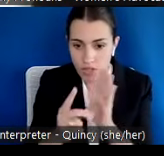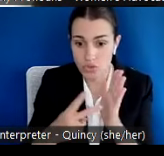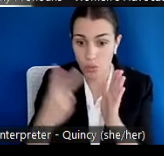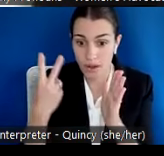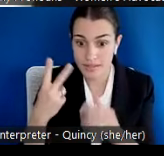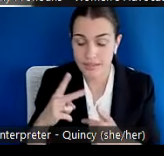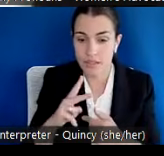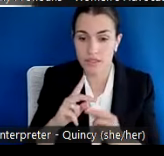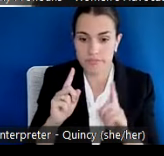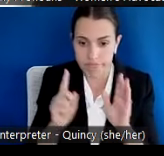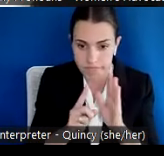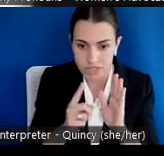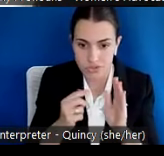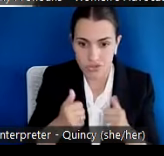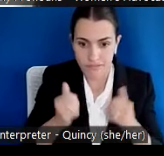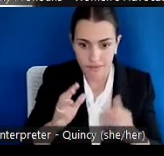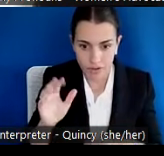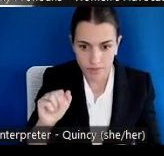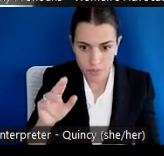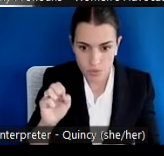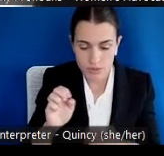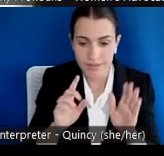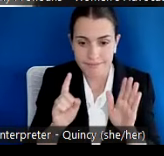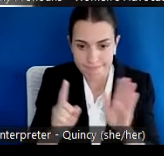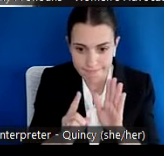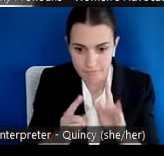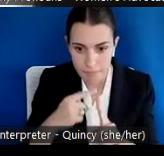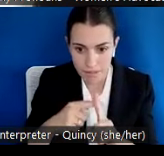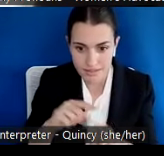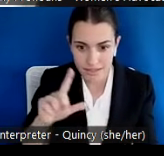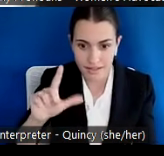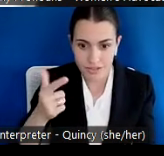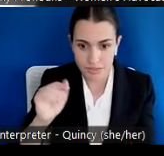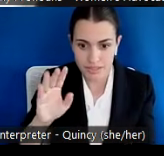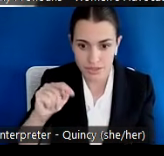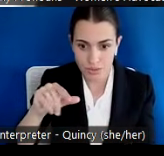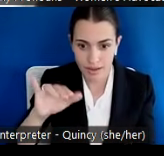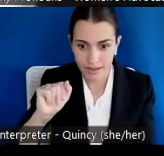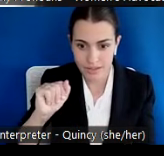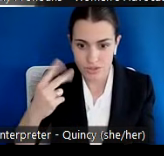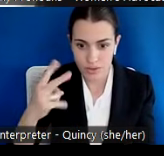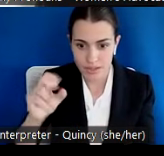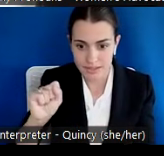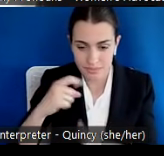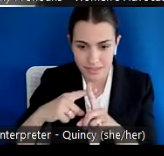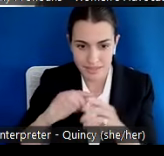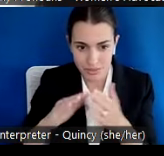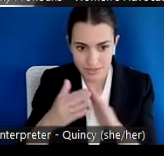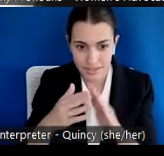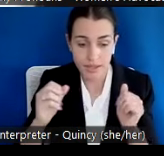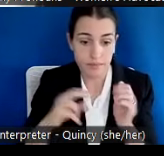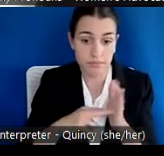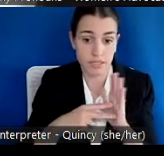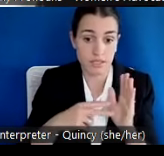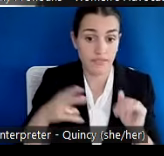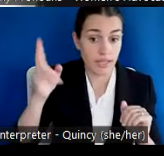plus person. Having a baseline understanding about the LGBTQIA2S plus community, which means reading historical